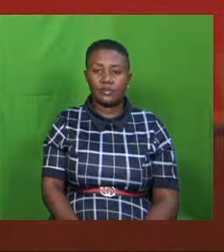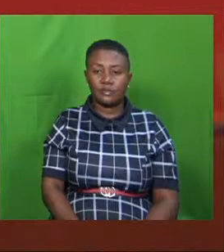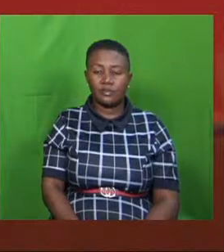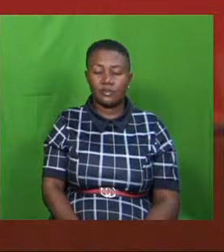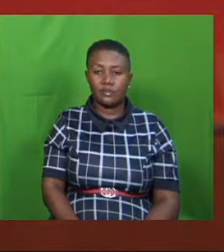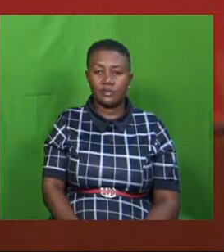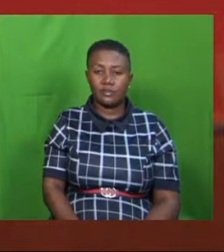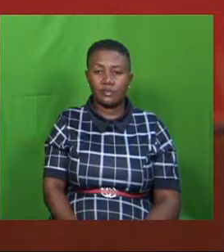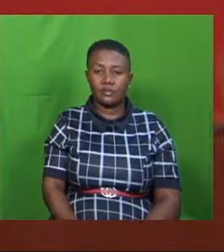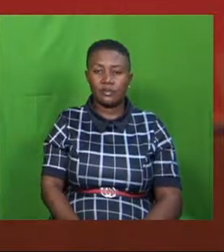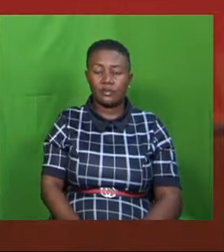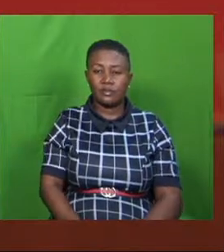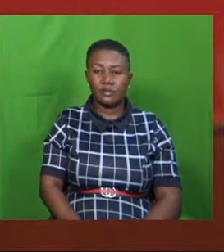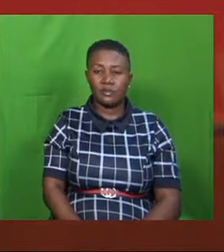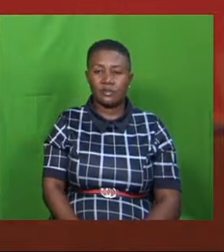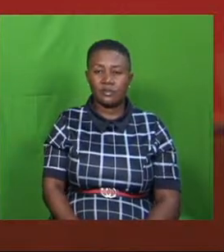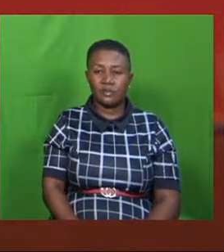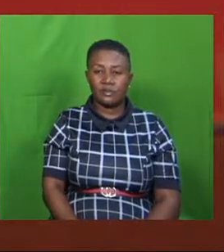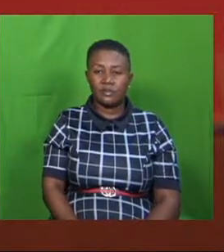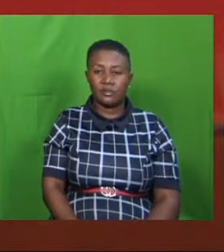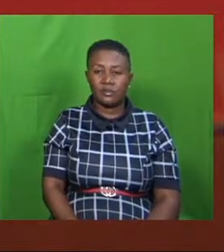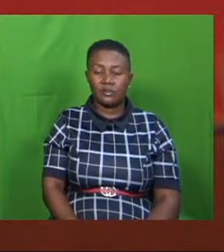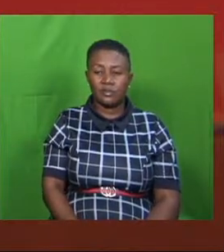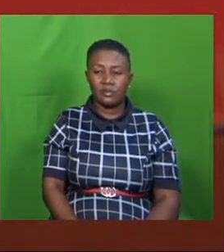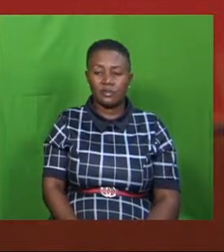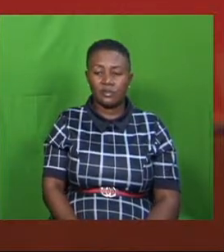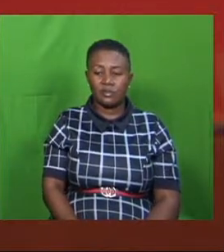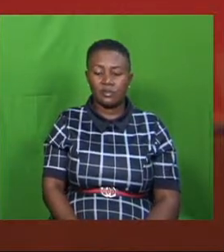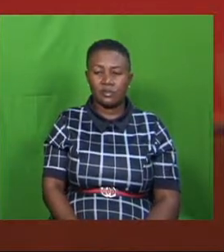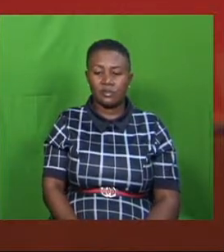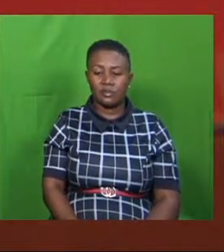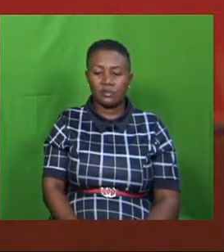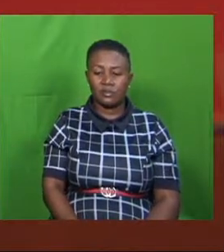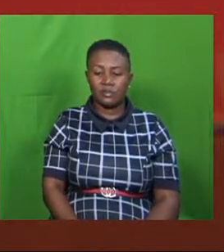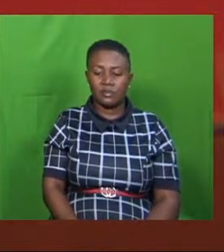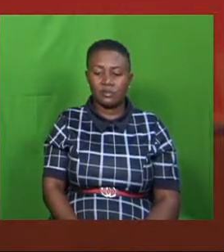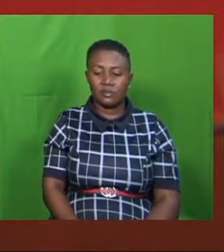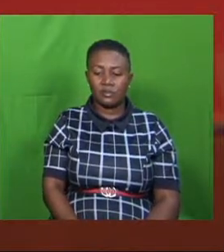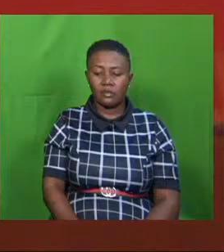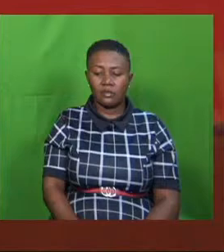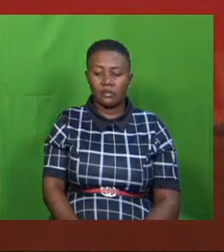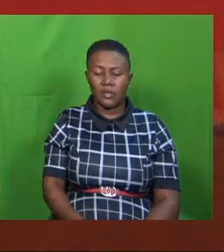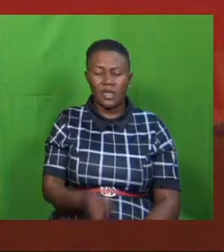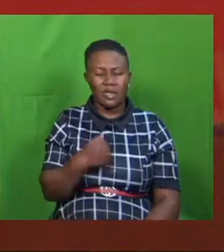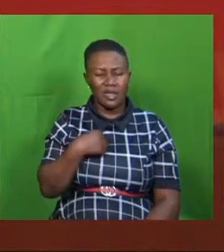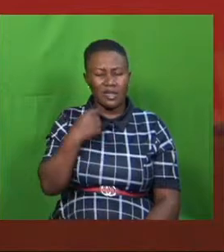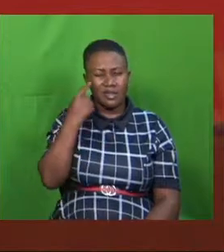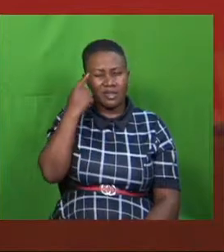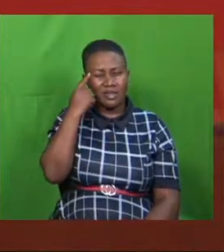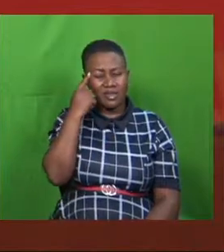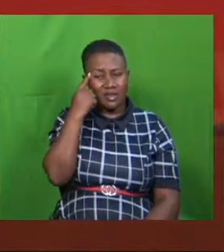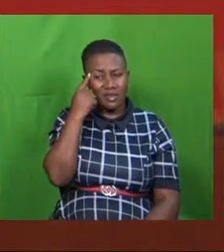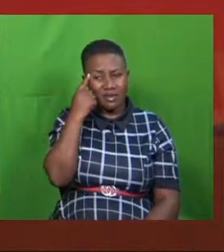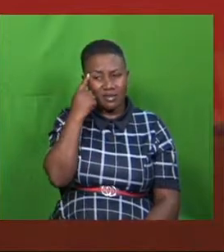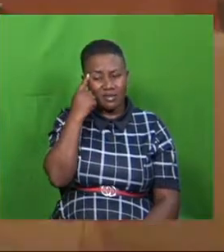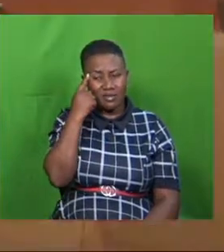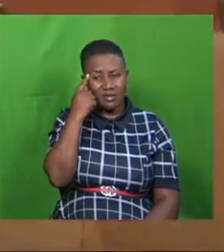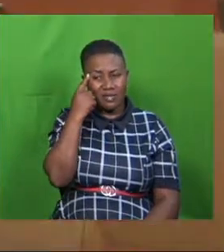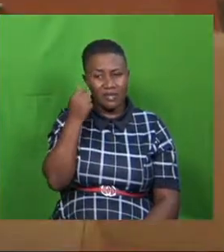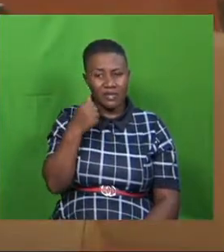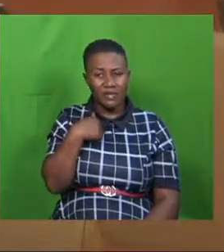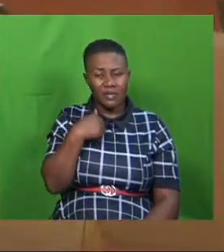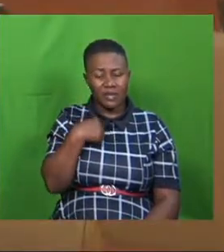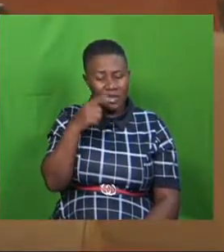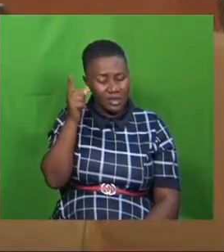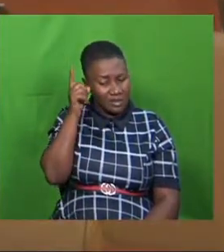Well, why are you trying to... Speaker, with respect, I think that I also listened to my colleague and